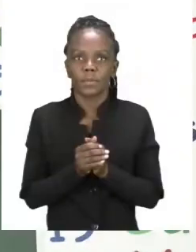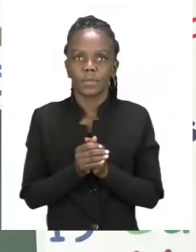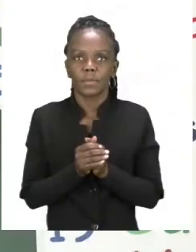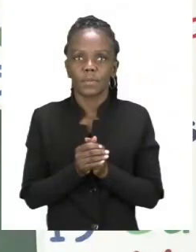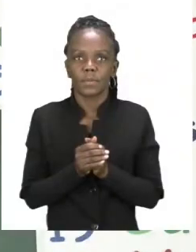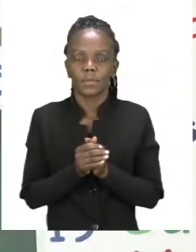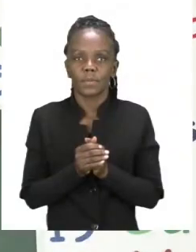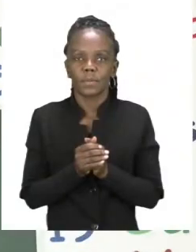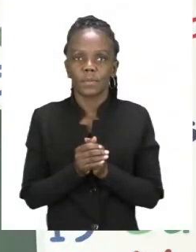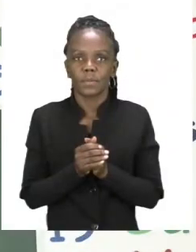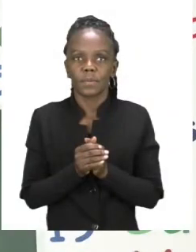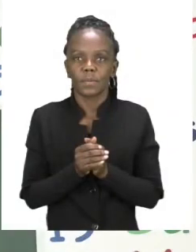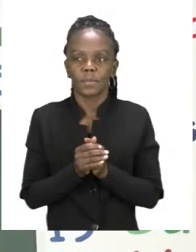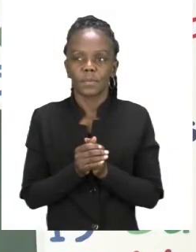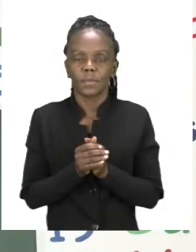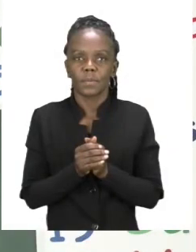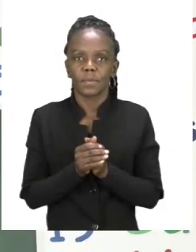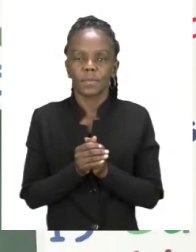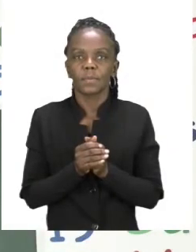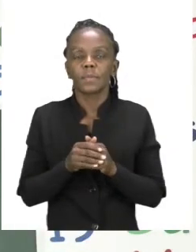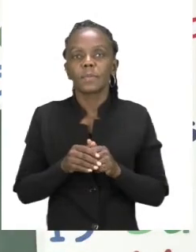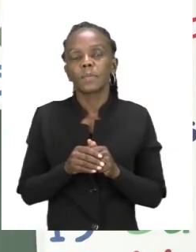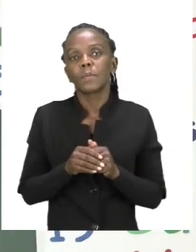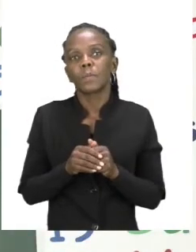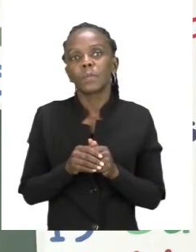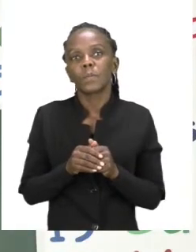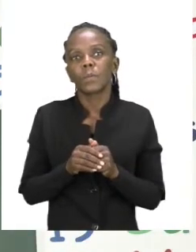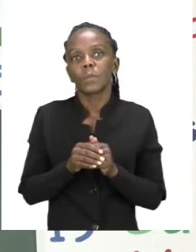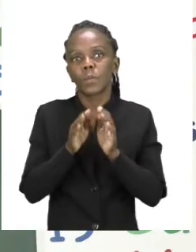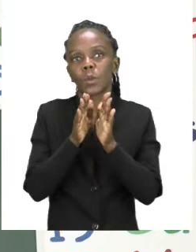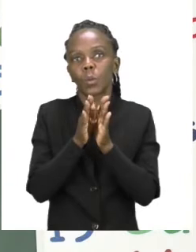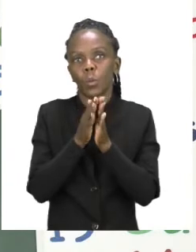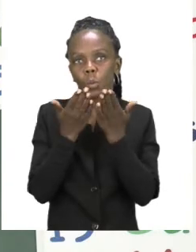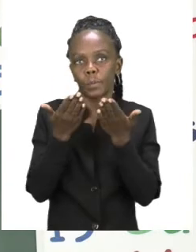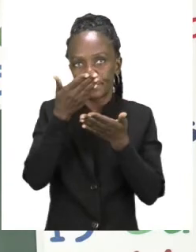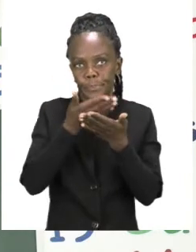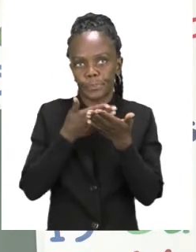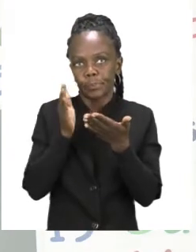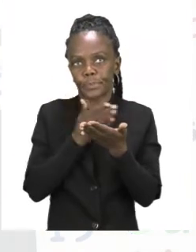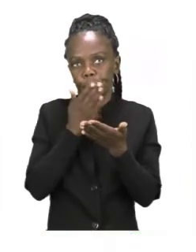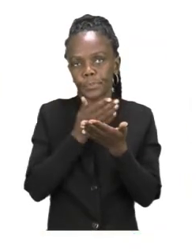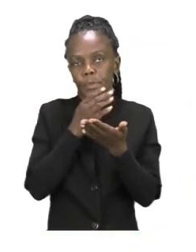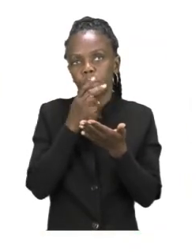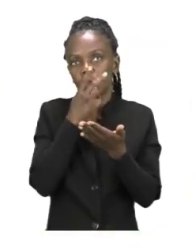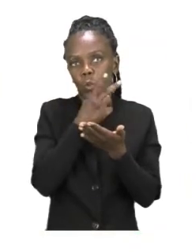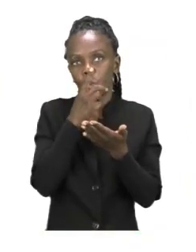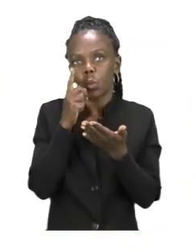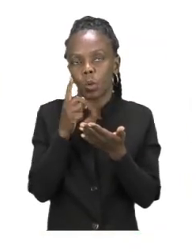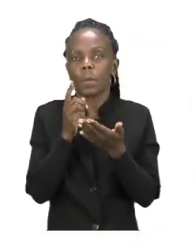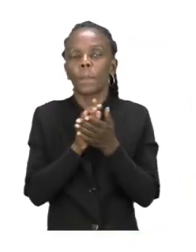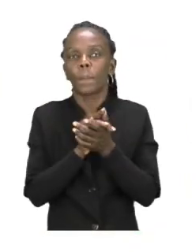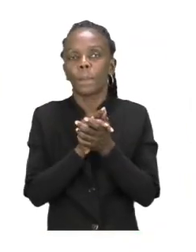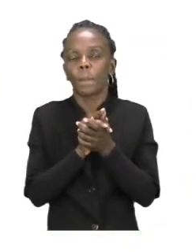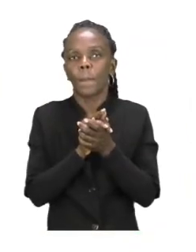For this exercise, boys and girls, please can you turn to page 21. On